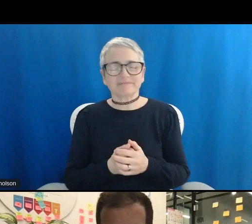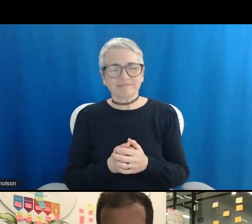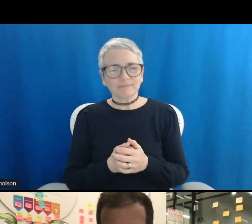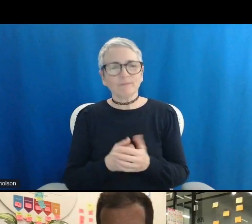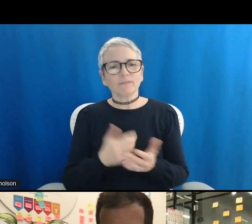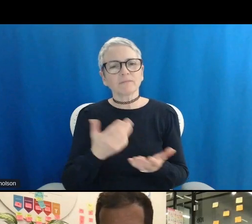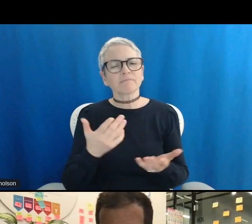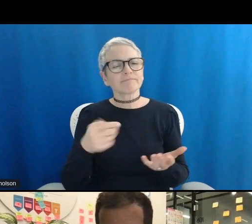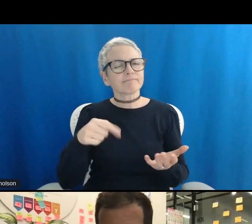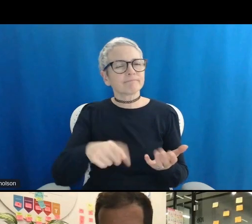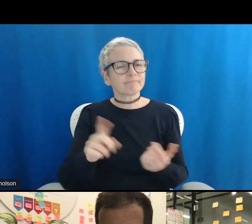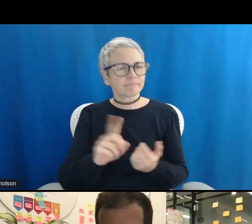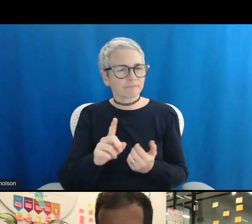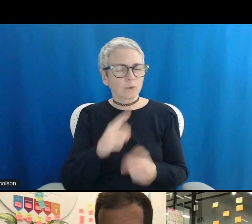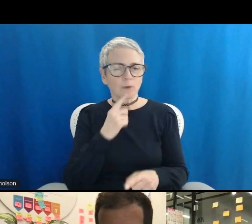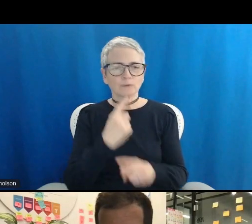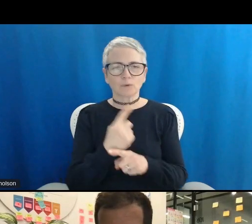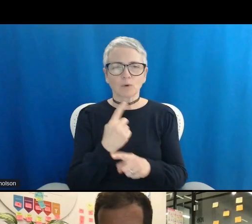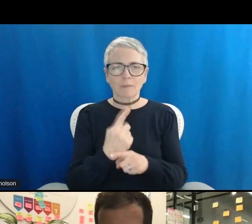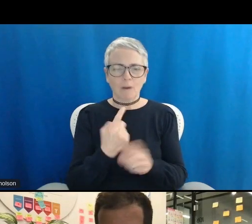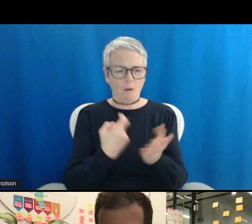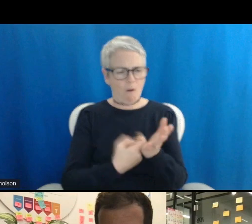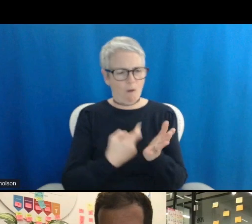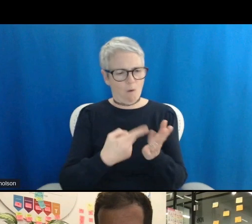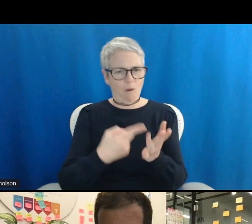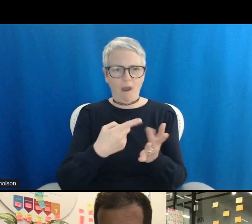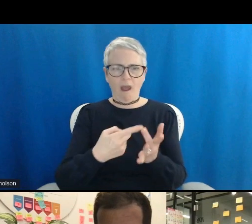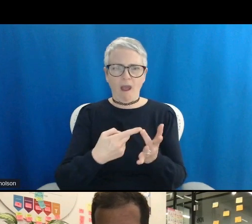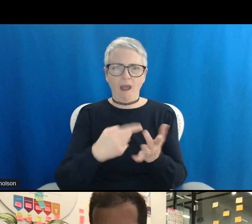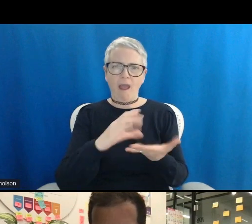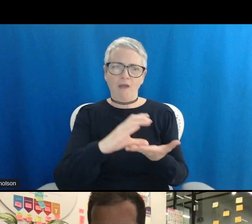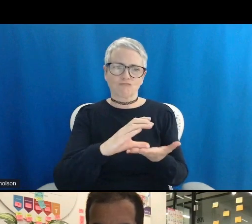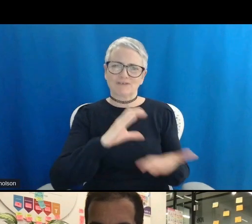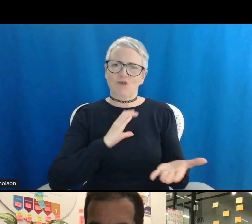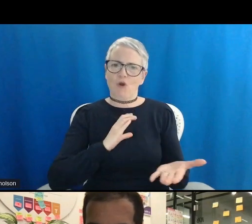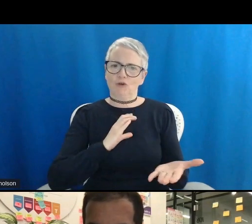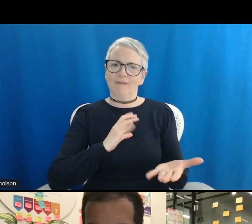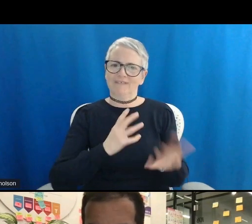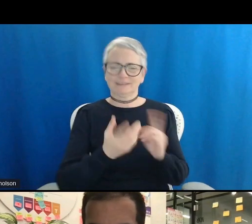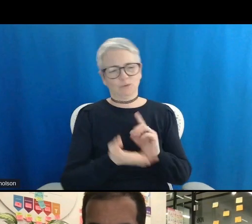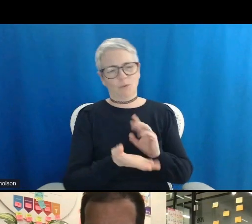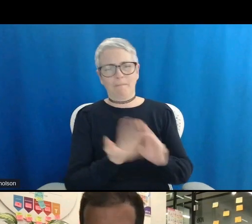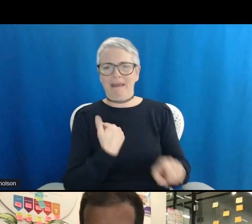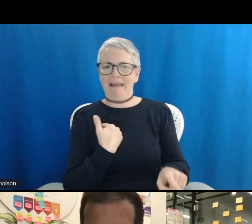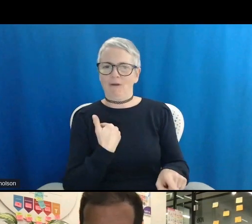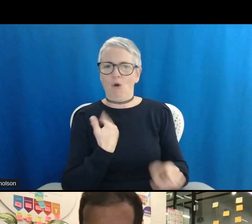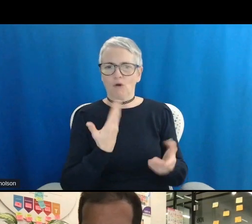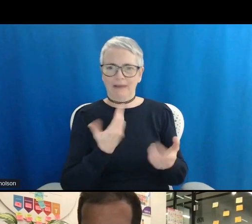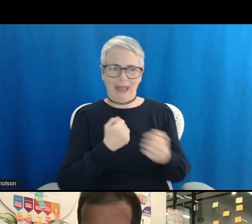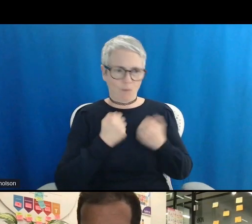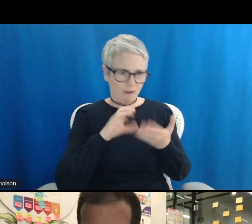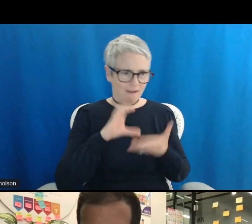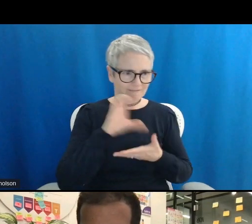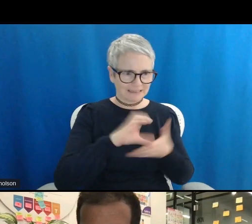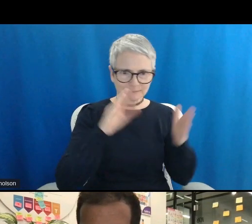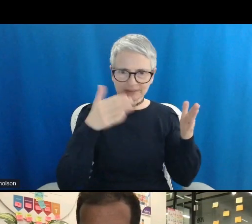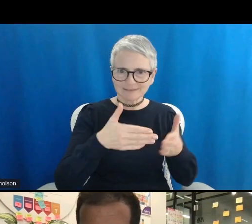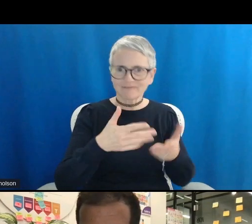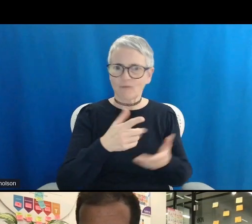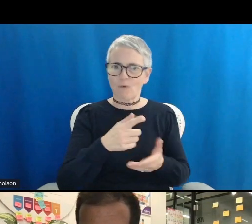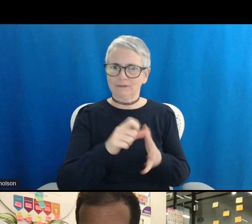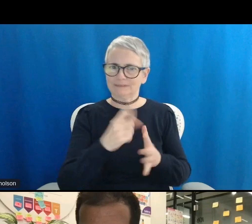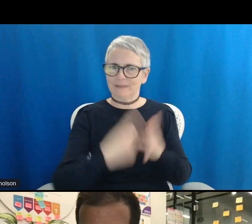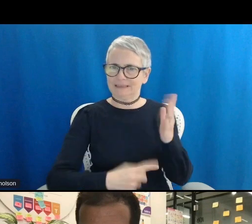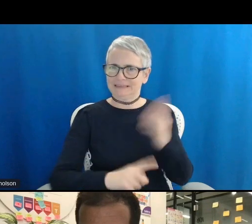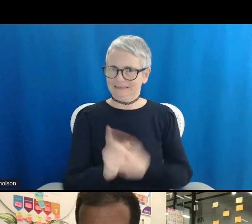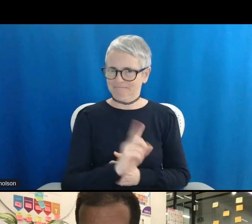about ROI, so that's return on investment of disability inclusion. I've got a fantastic